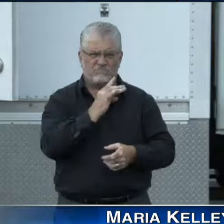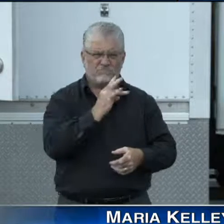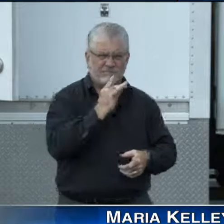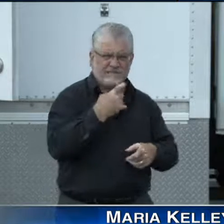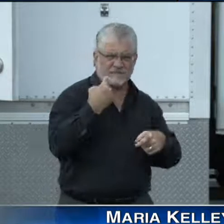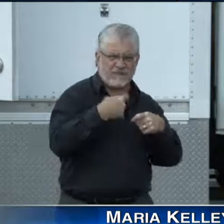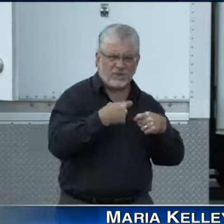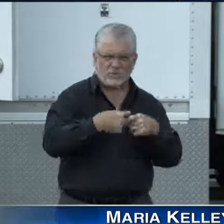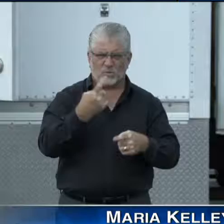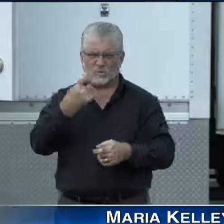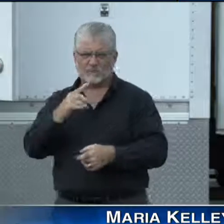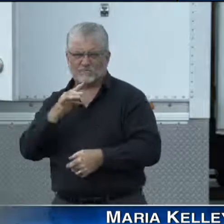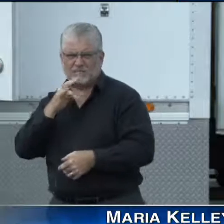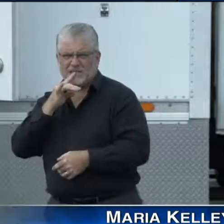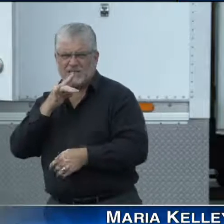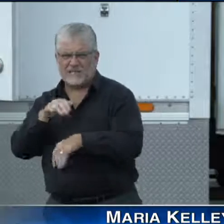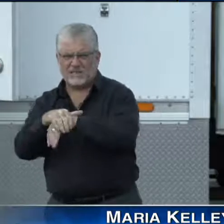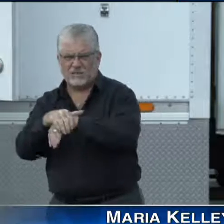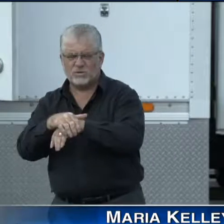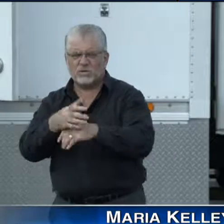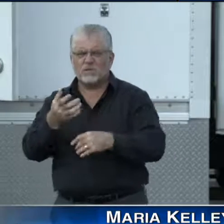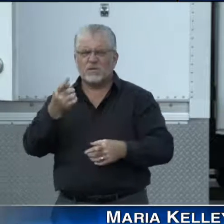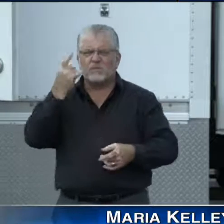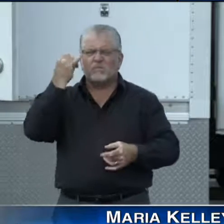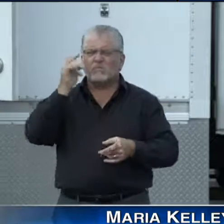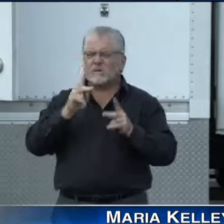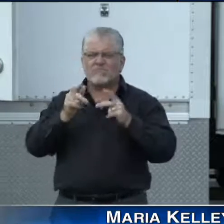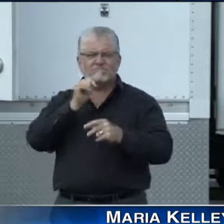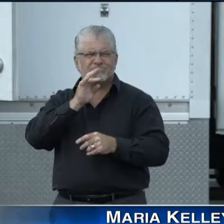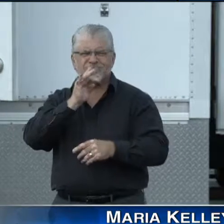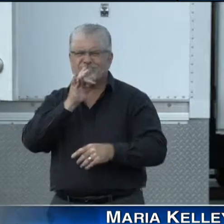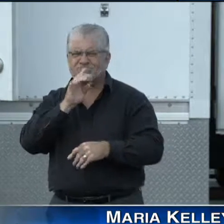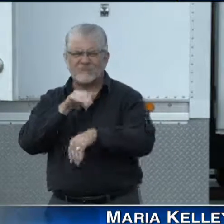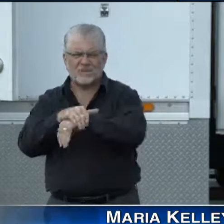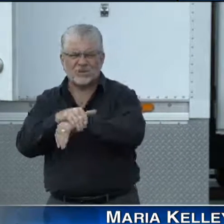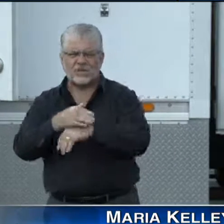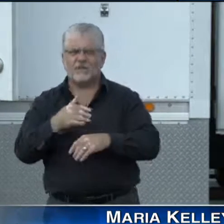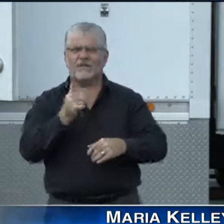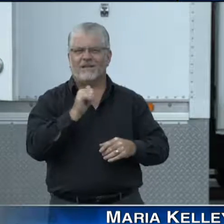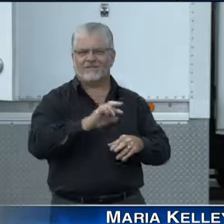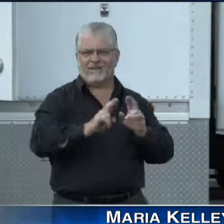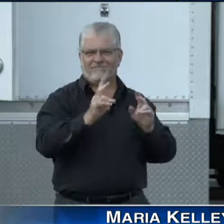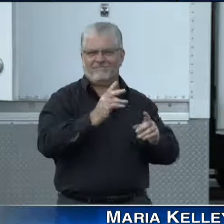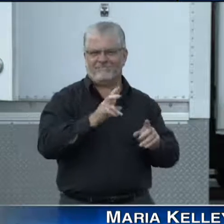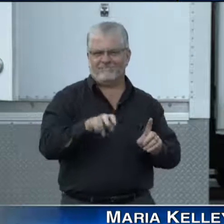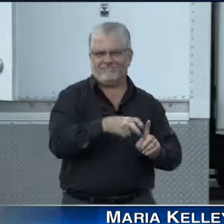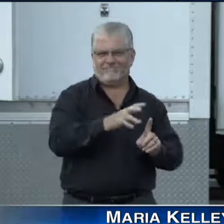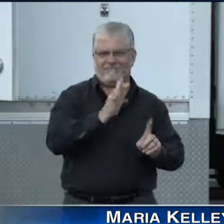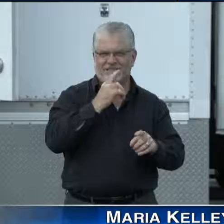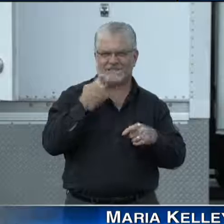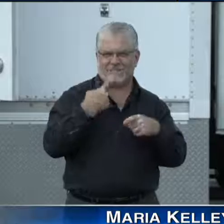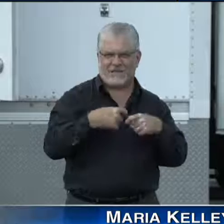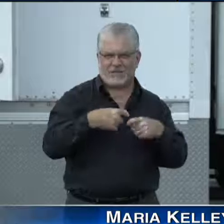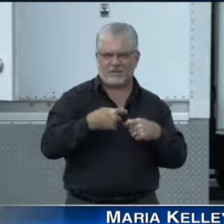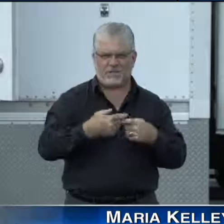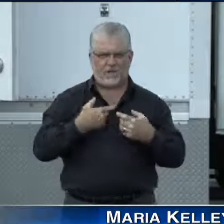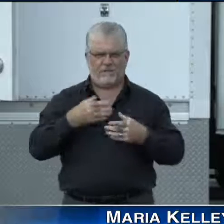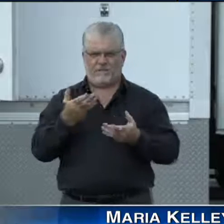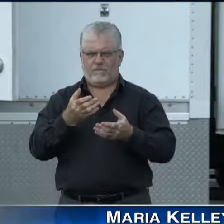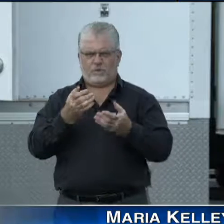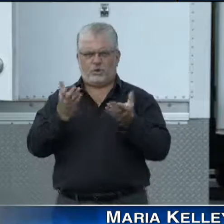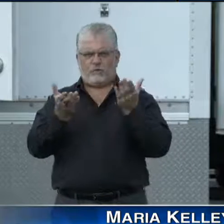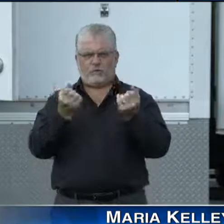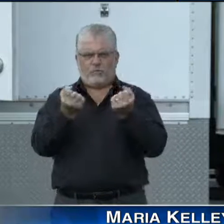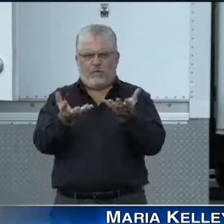our non-English speaking community members. Our social workers will also be on site to help